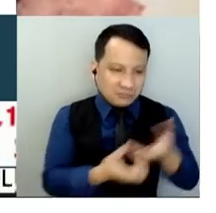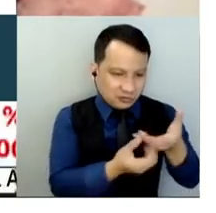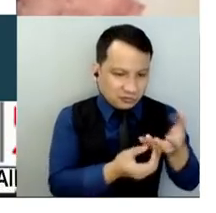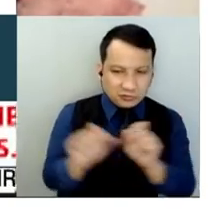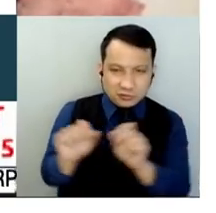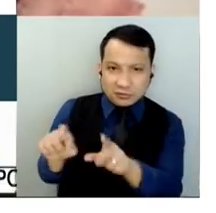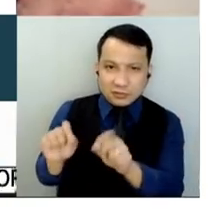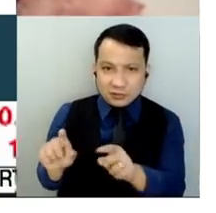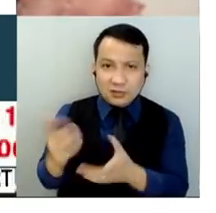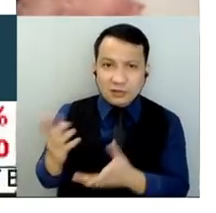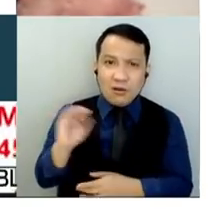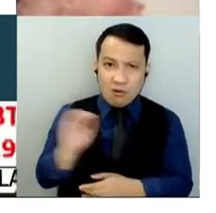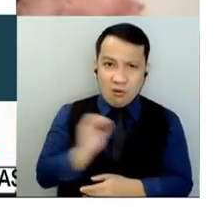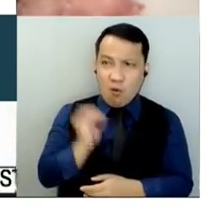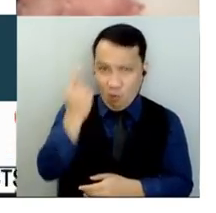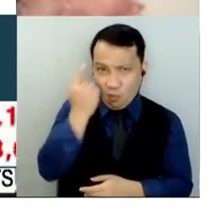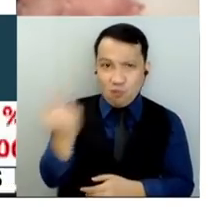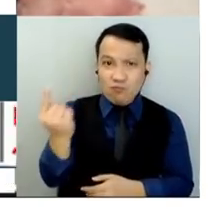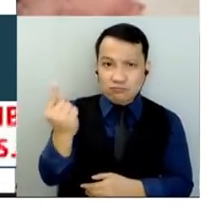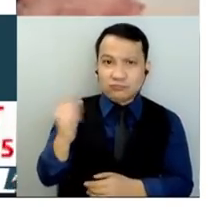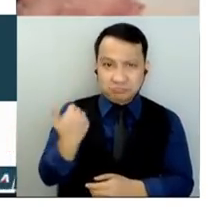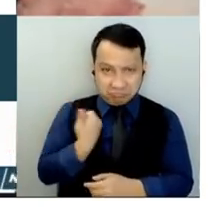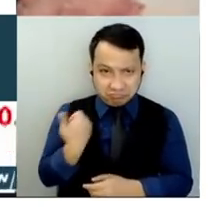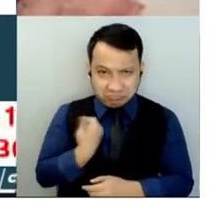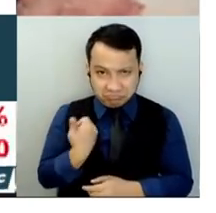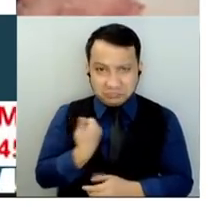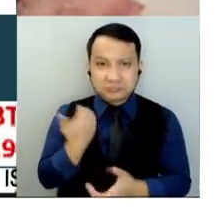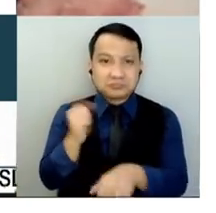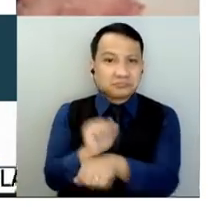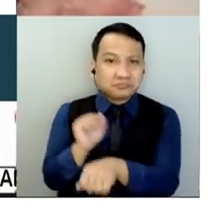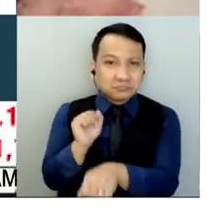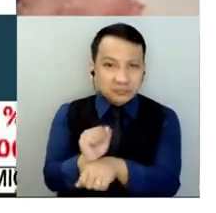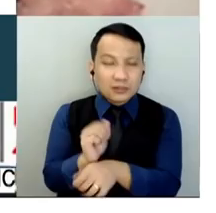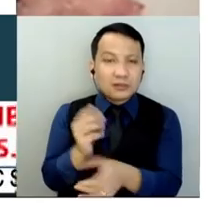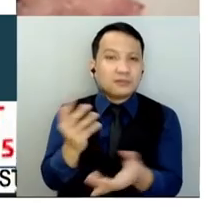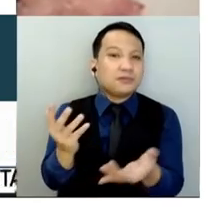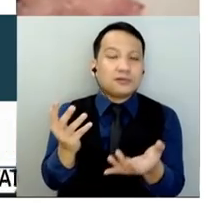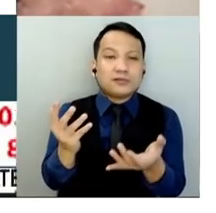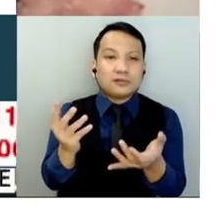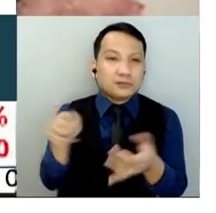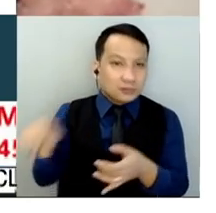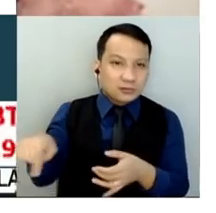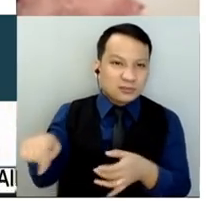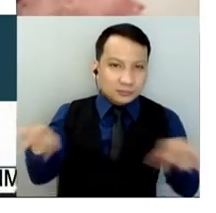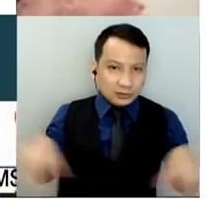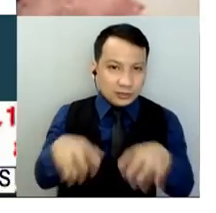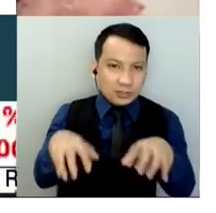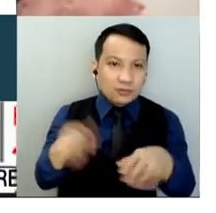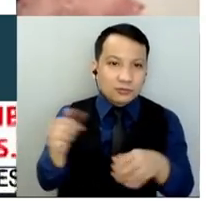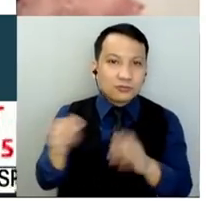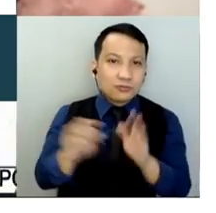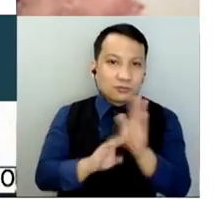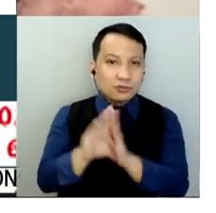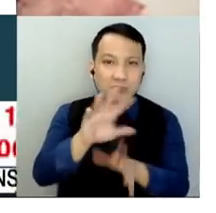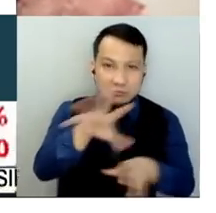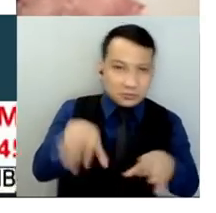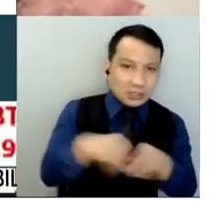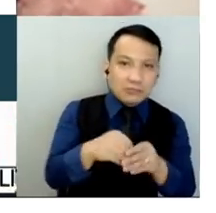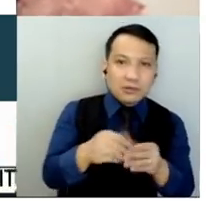they're alone. So they are self-employed. And technically speaking, they are employed. They're counted as employed. But